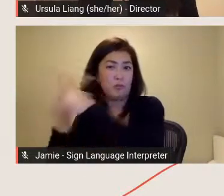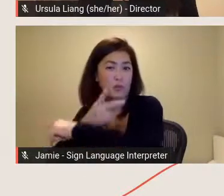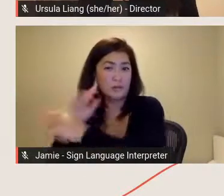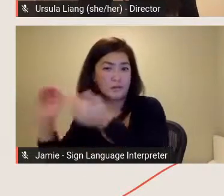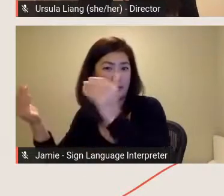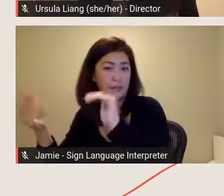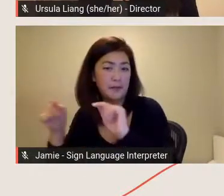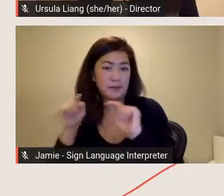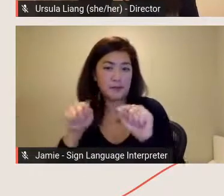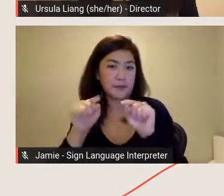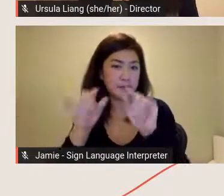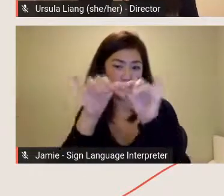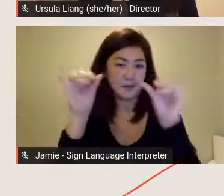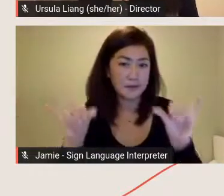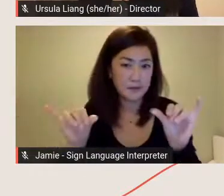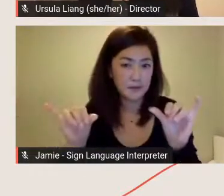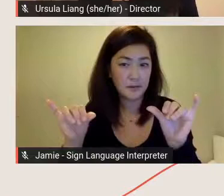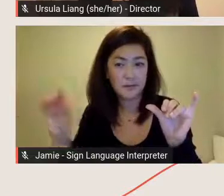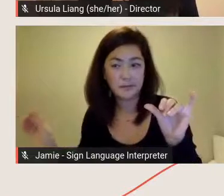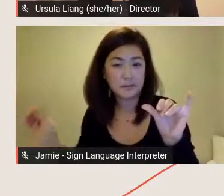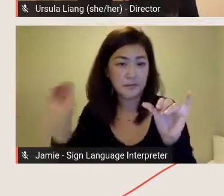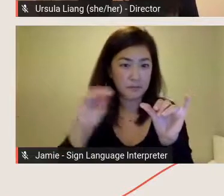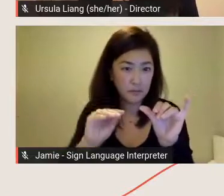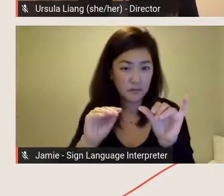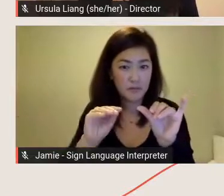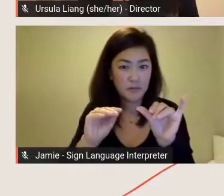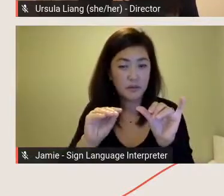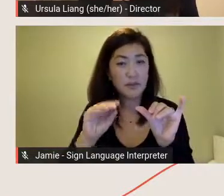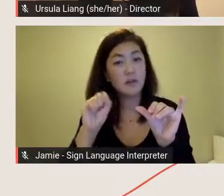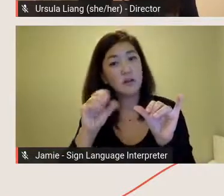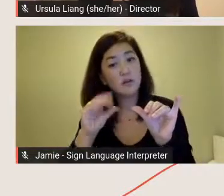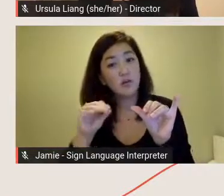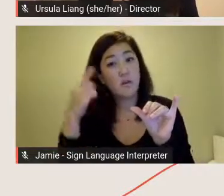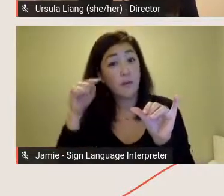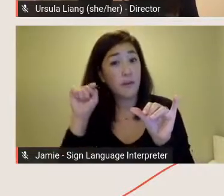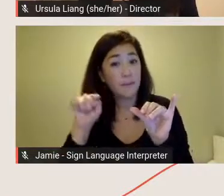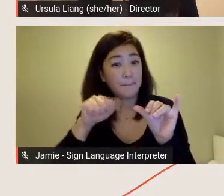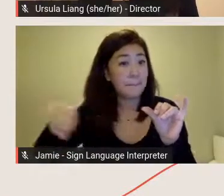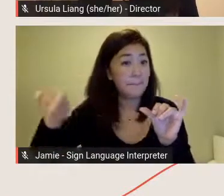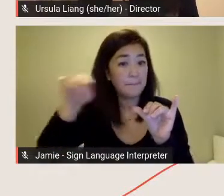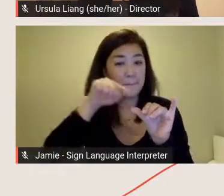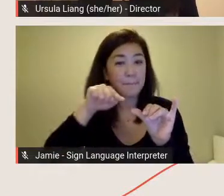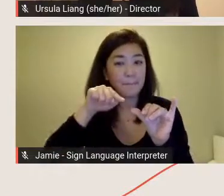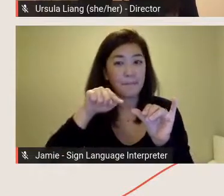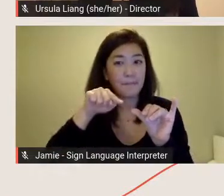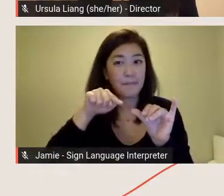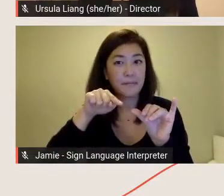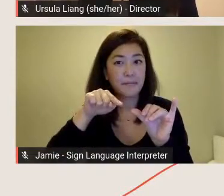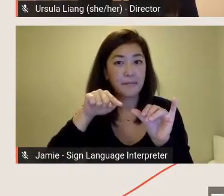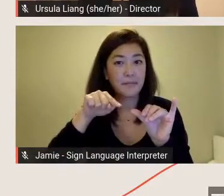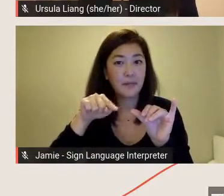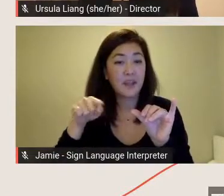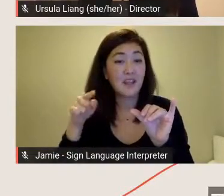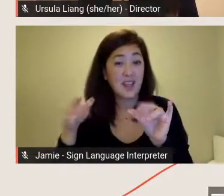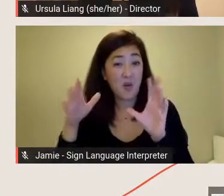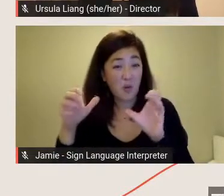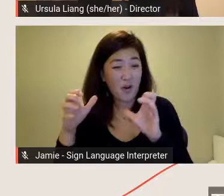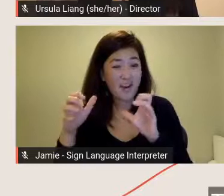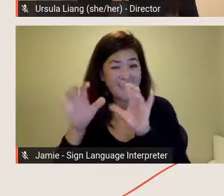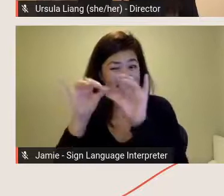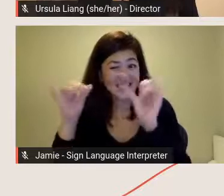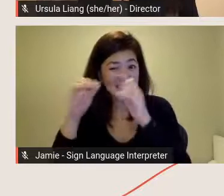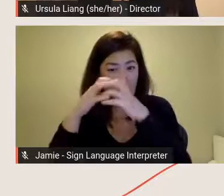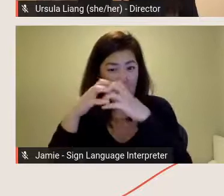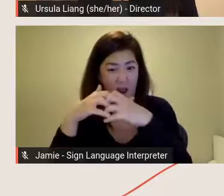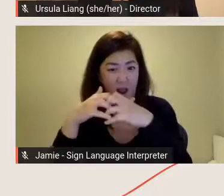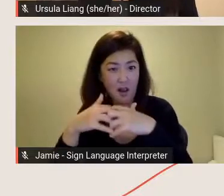know, from a sort of, so for them relative to that, they're absolutely not for dismantling the system. That's why it's so foreign to them